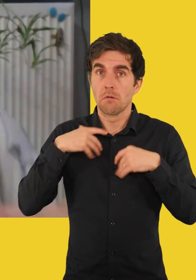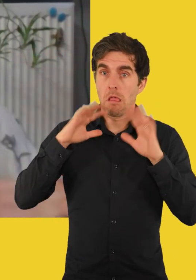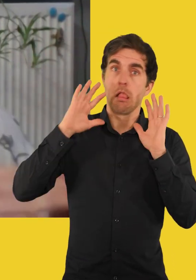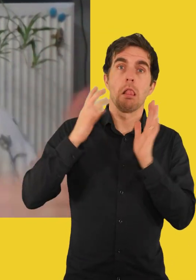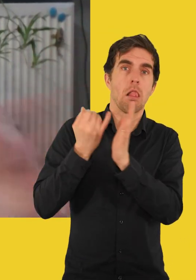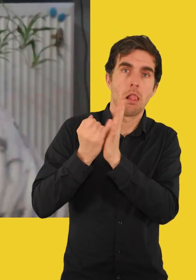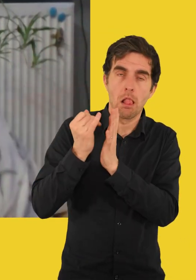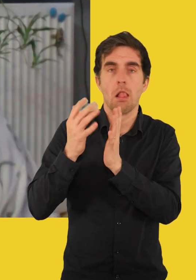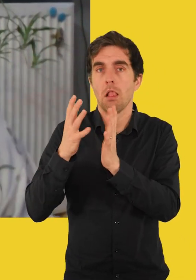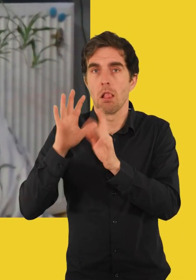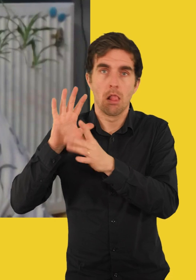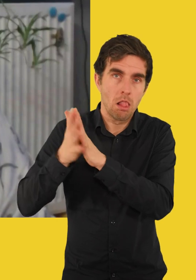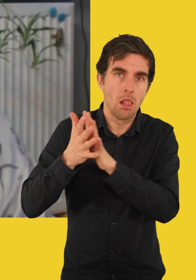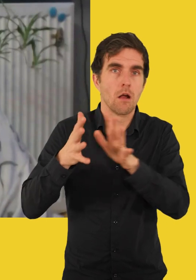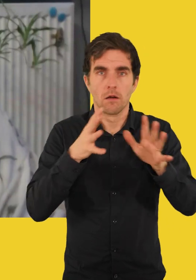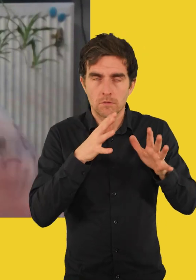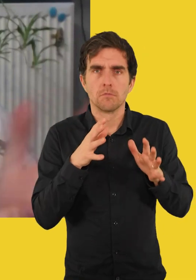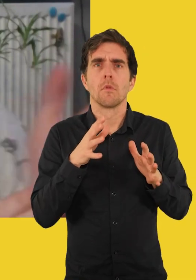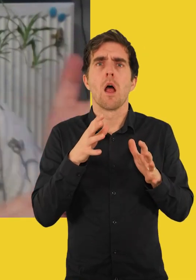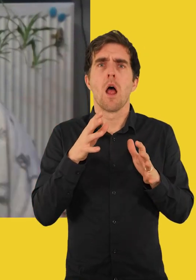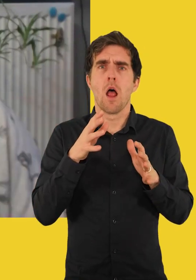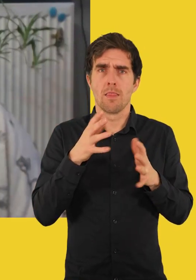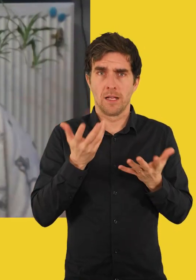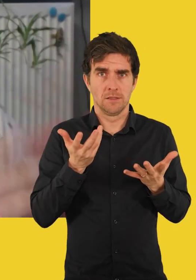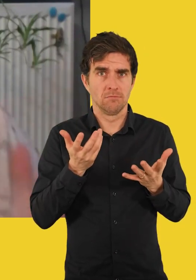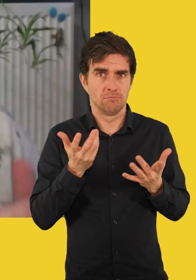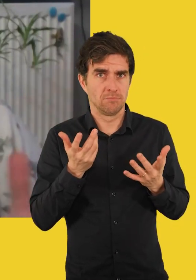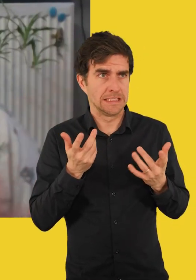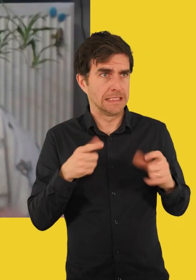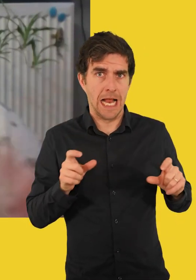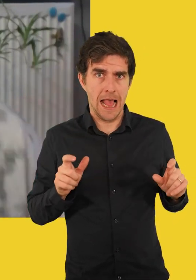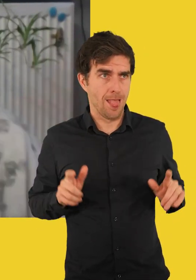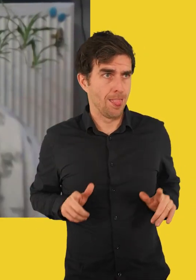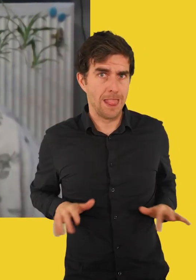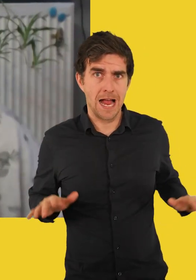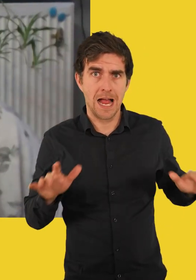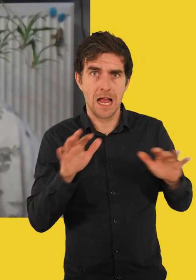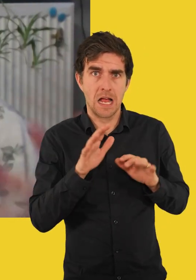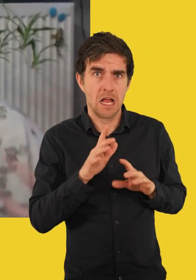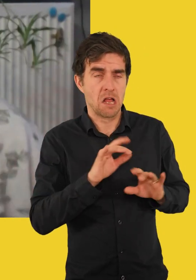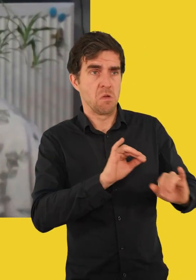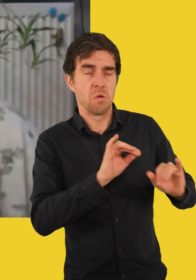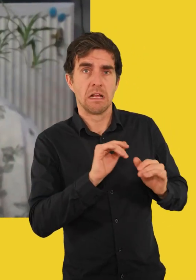resources would fuel the climate crisis, and the propagated homophobia and transphobia has remained. Queer young people